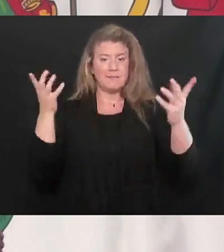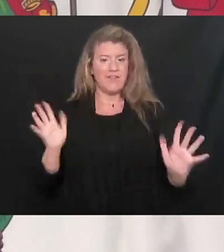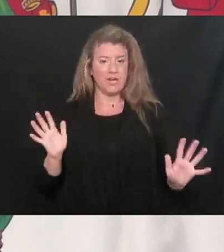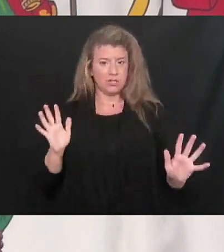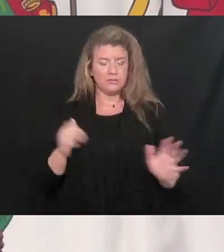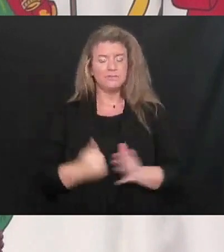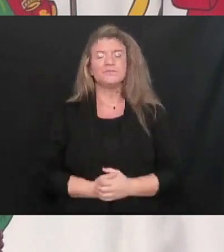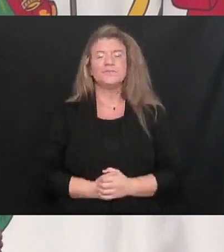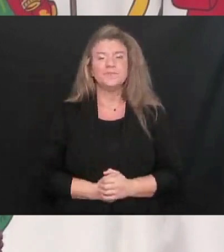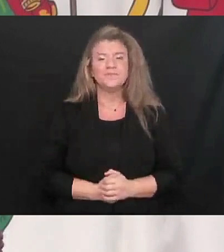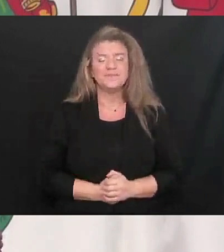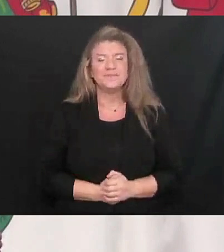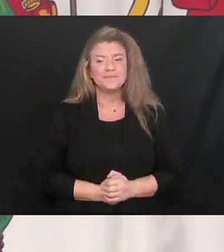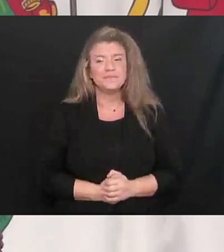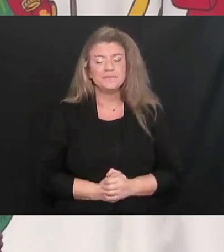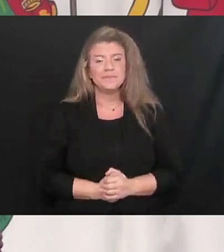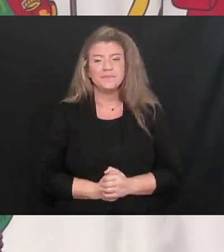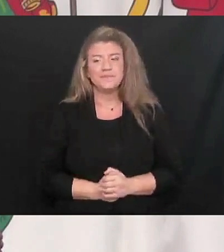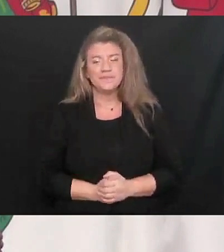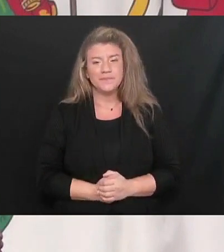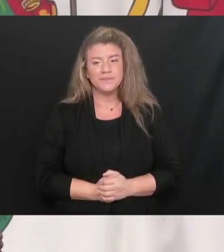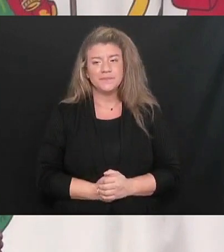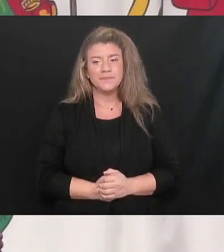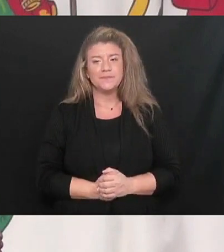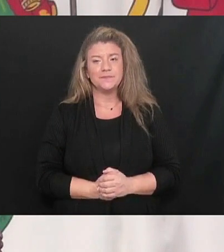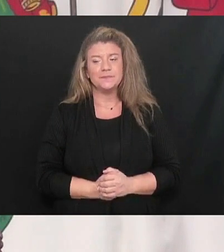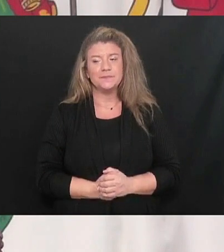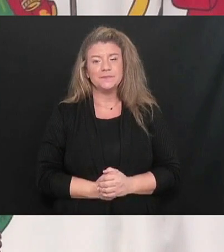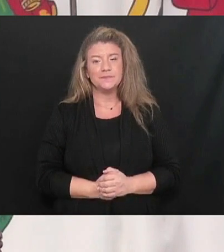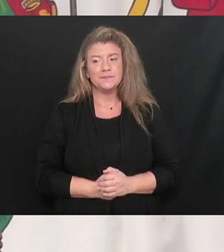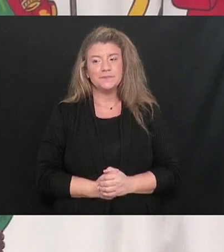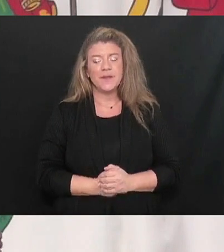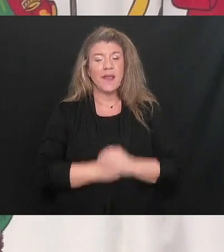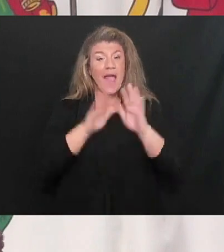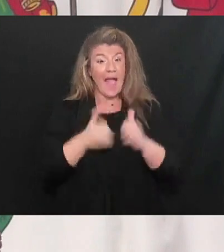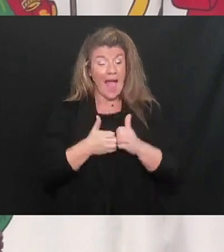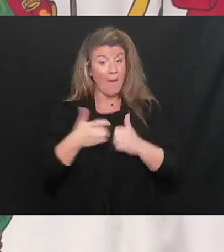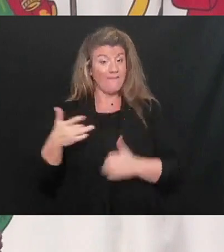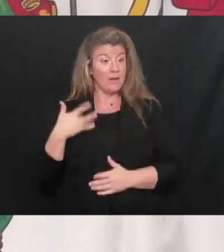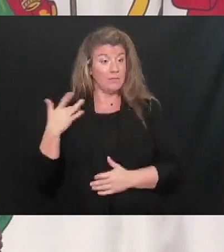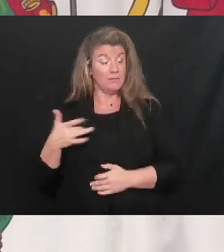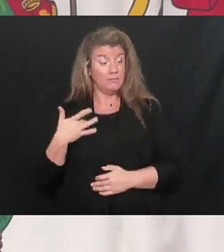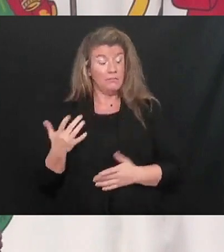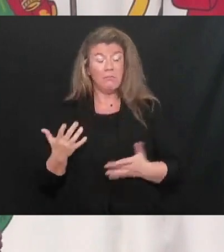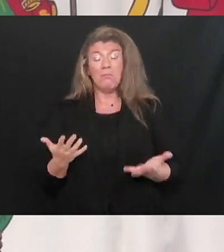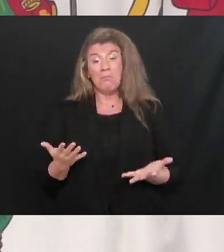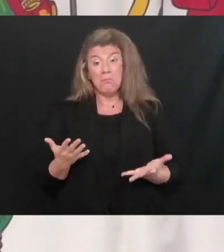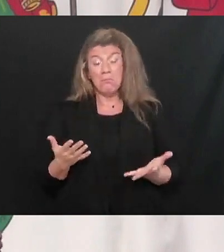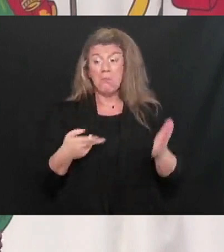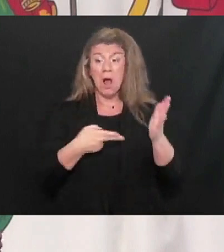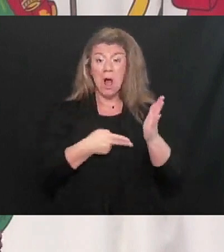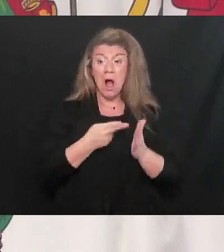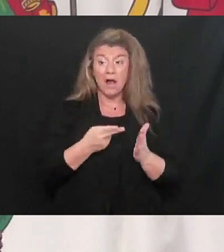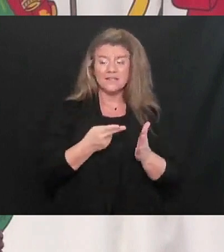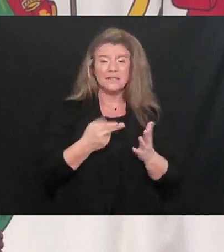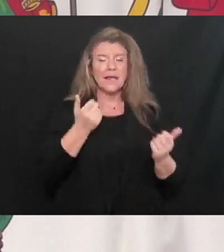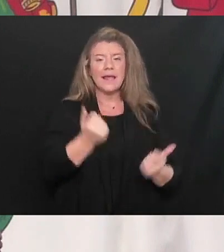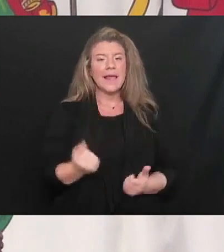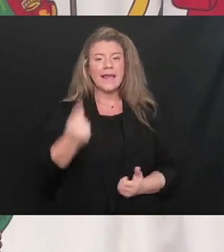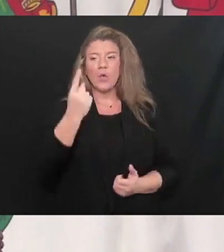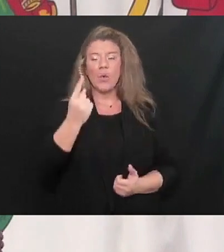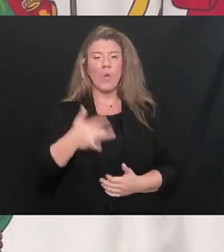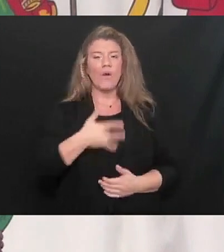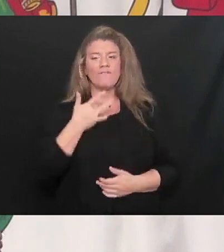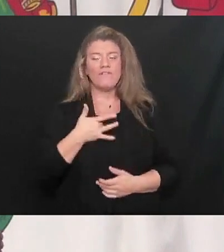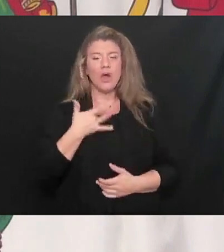with, and that's just this is, how do you feel? Well, to be perfectly honest, anybody would